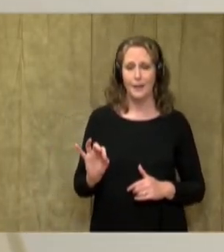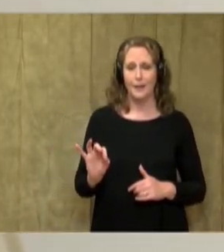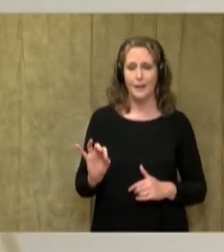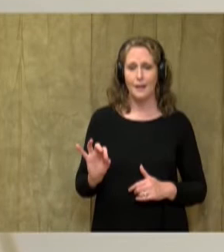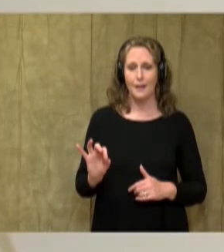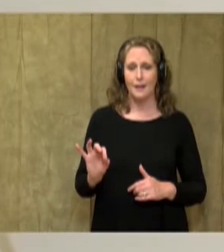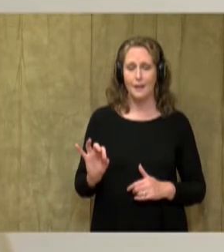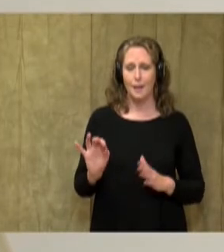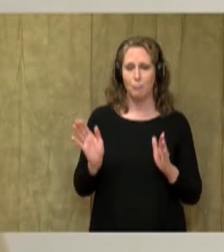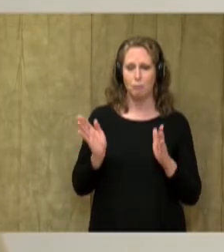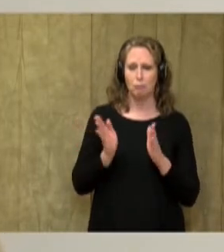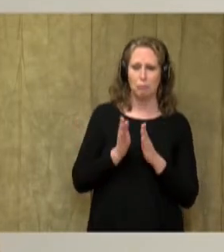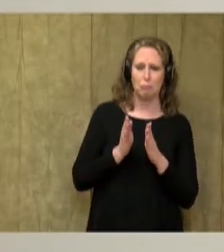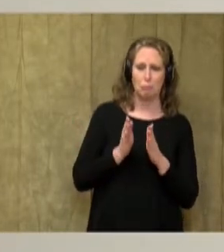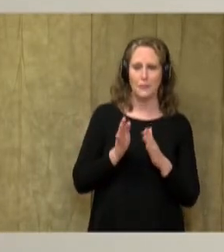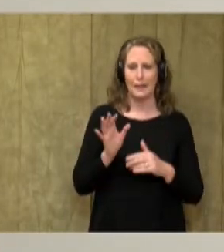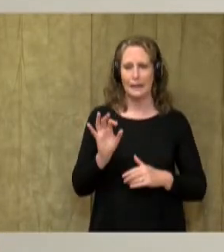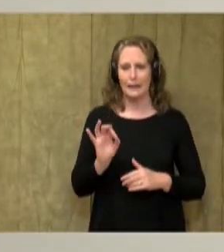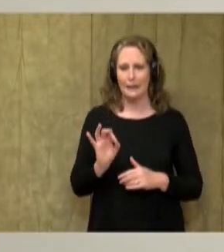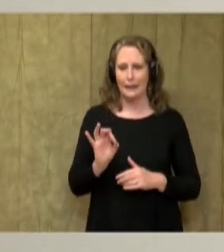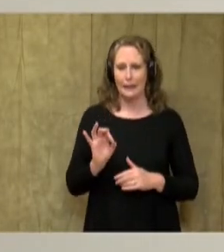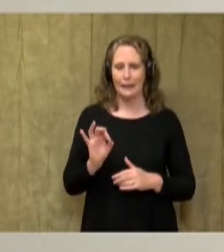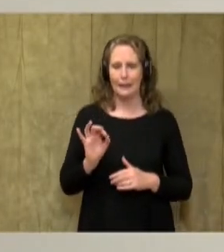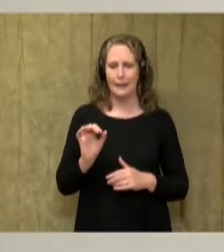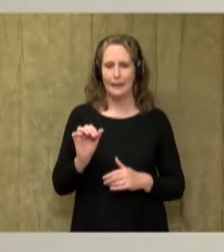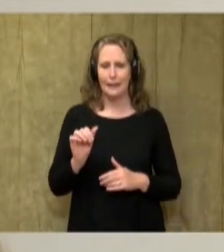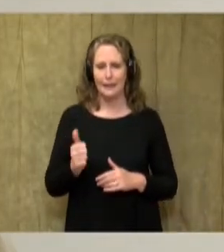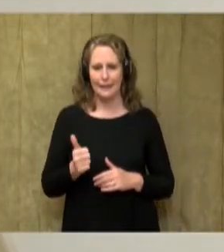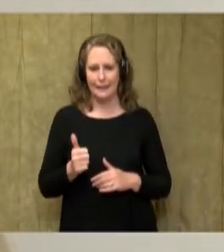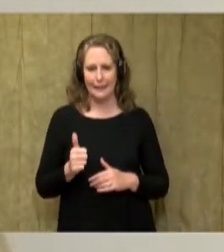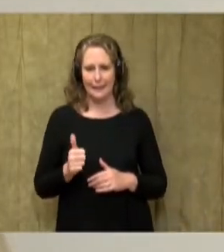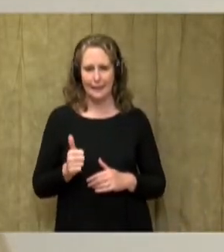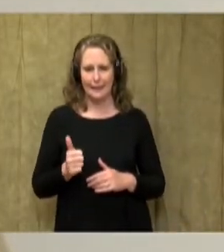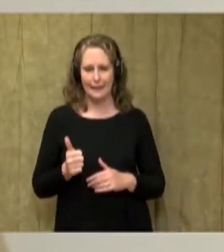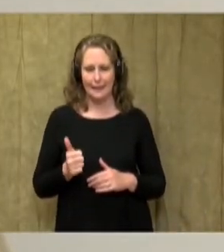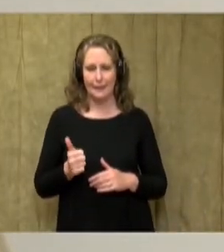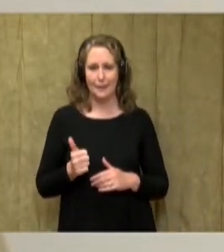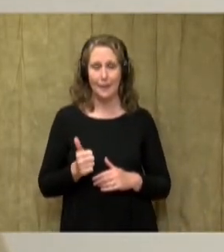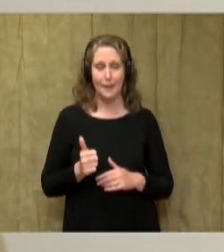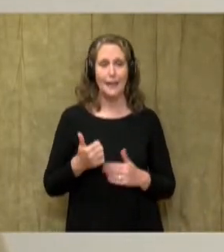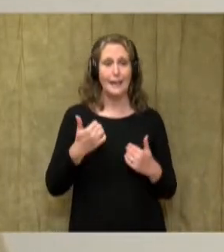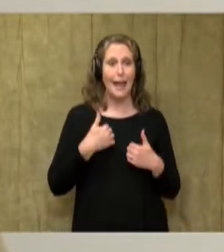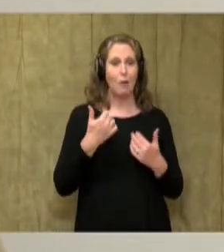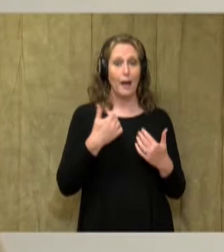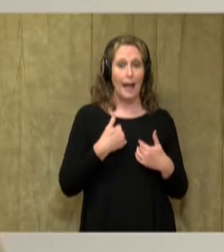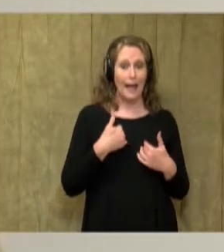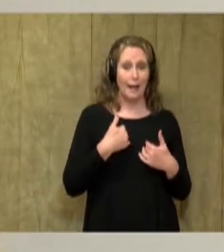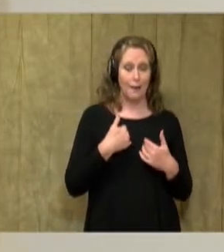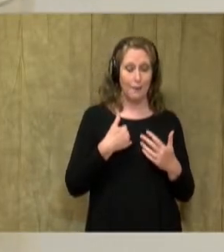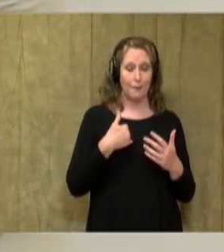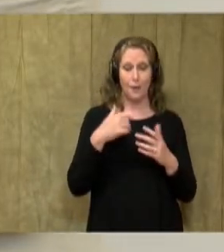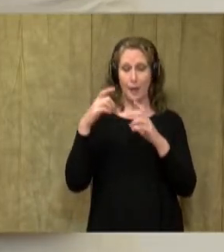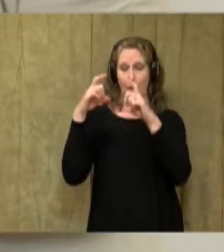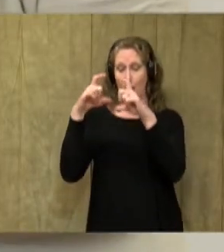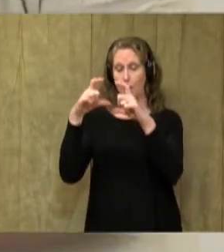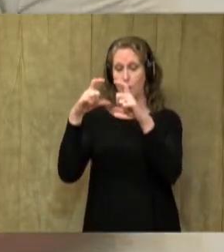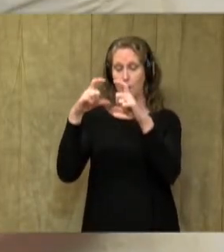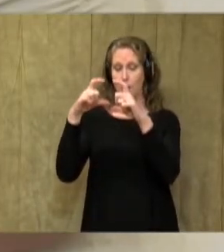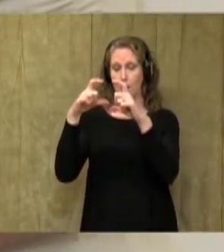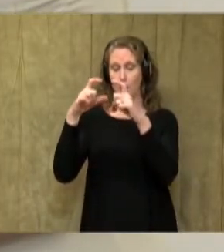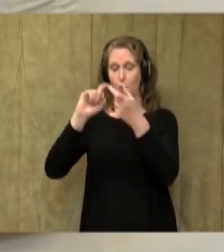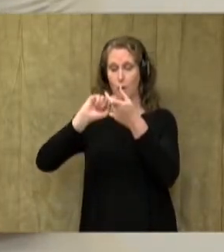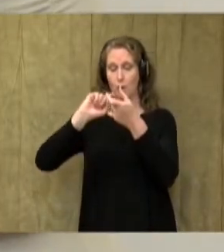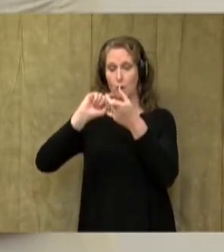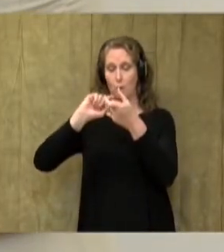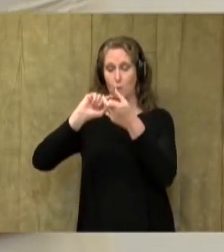9. Let's put this one up here. 9 and 10. So now we took that 100 out.